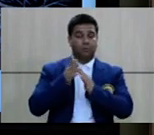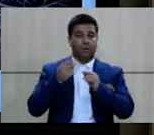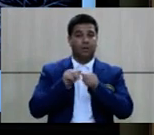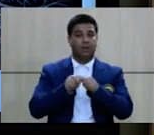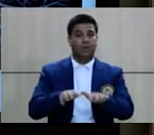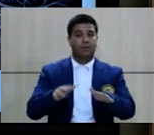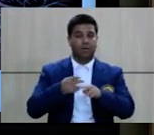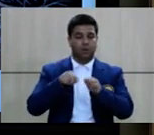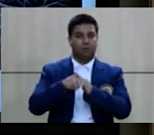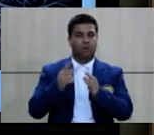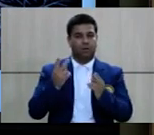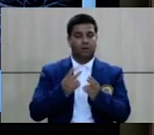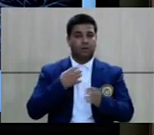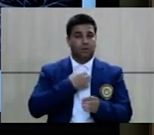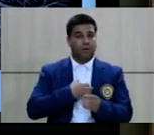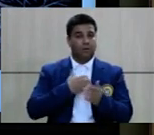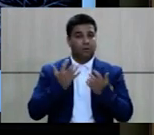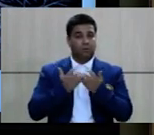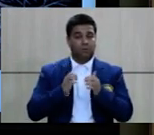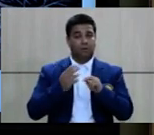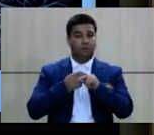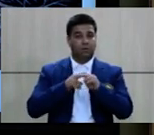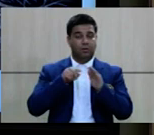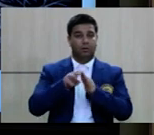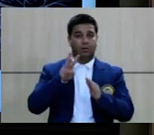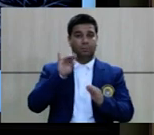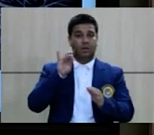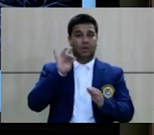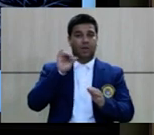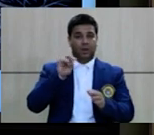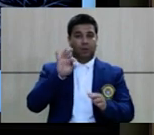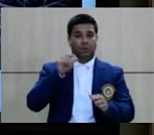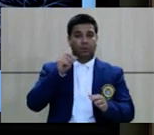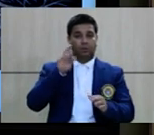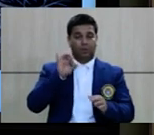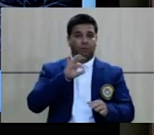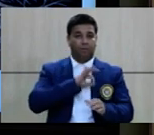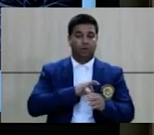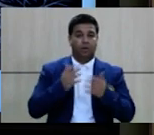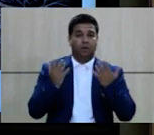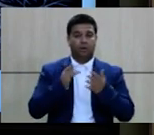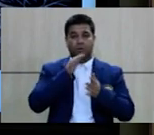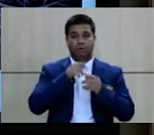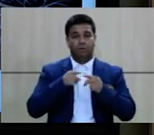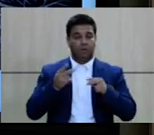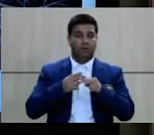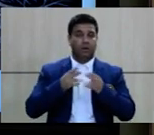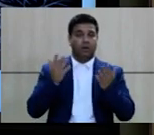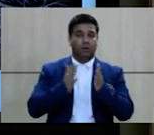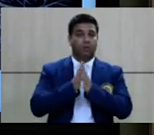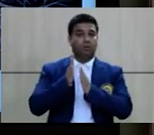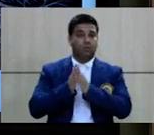uchun zarur element hisoblanadi. Shuning uchun mineral o'g'itlardan foydalangan paytida, qaysi paytda o'simlikning